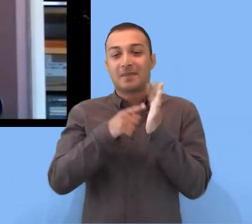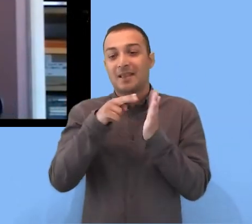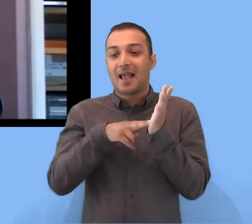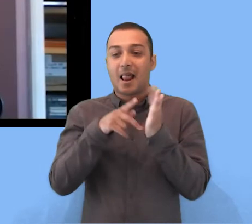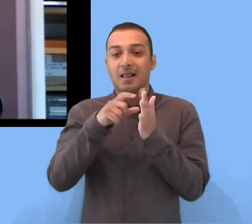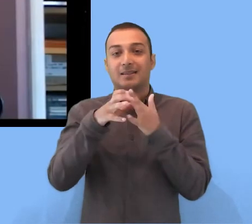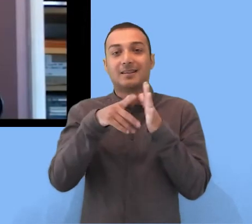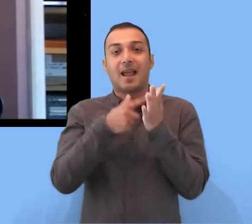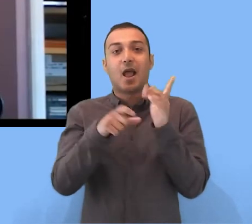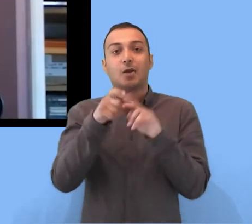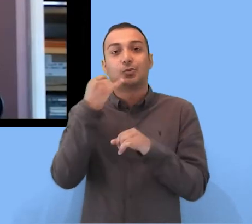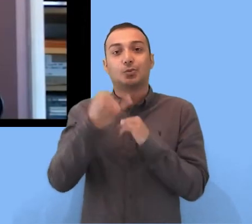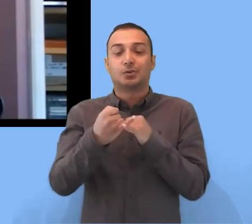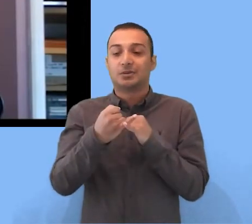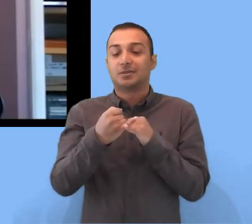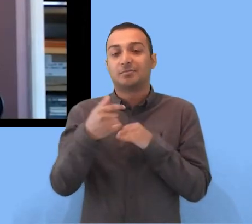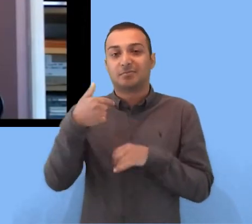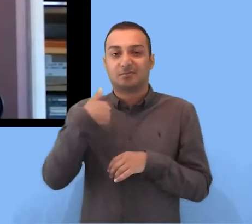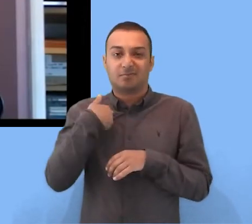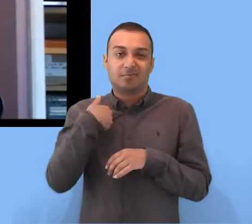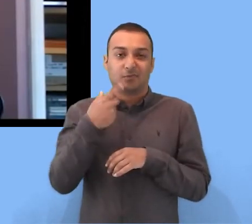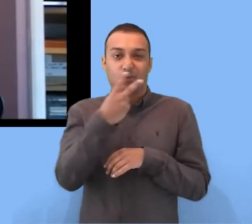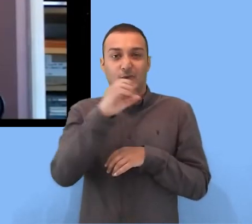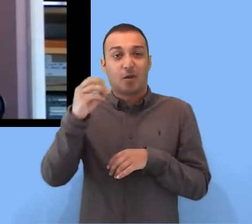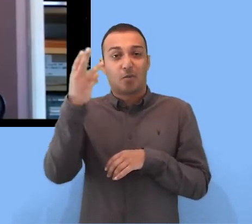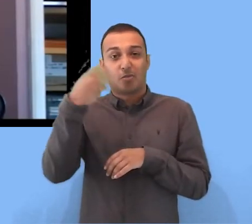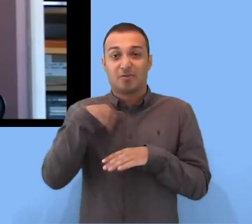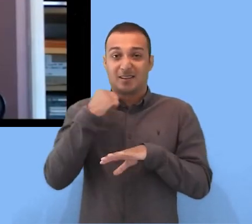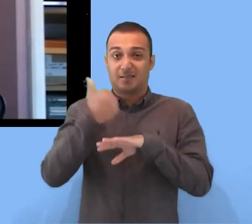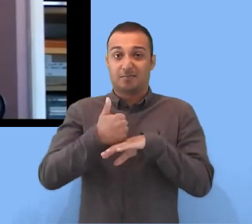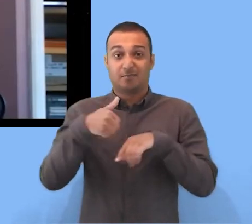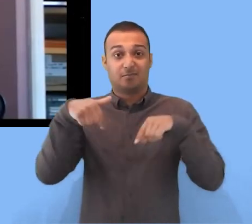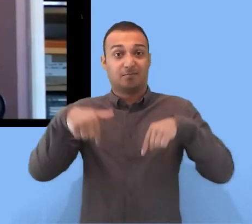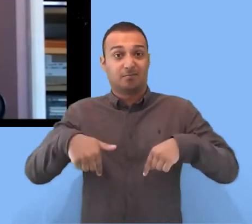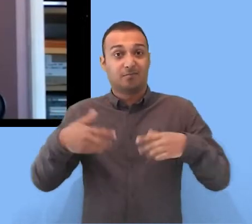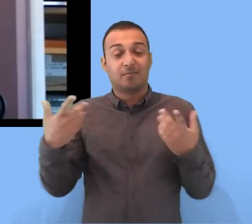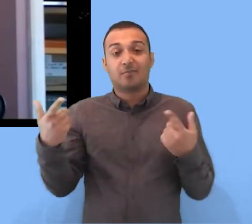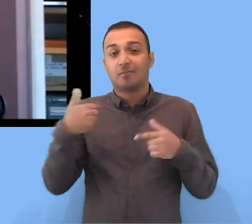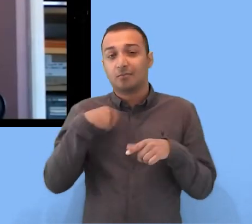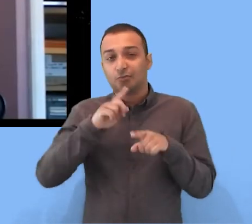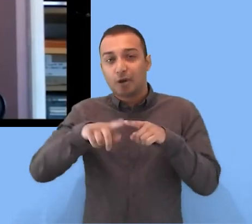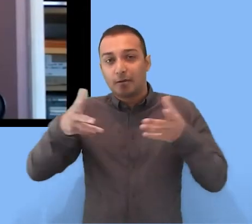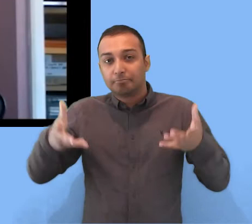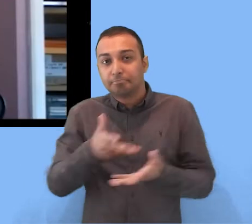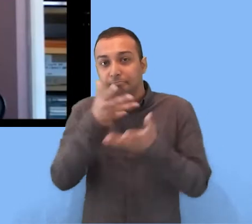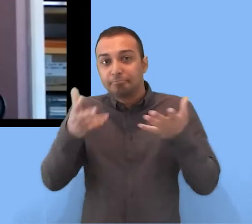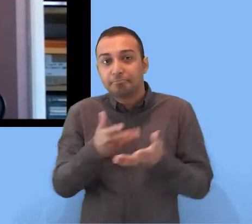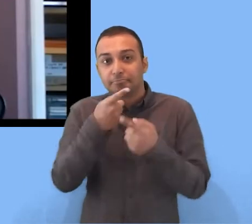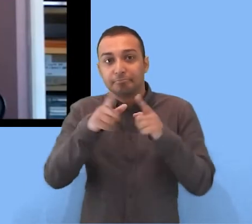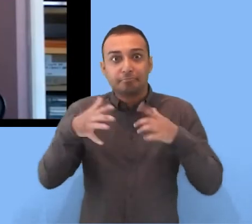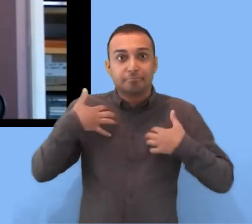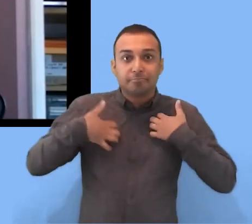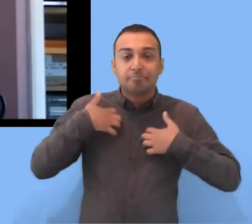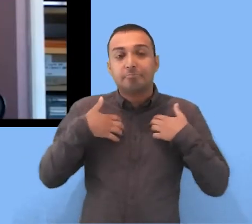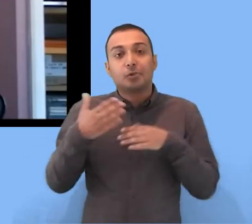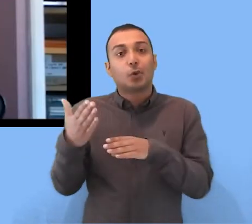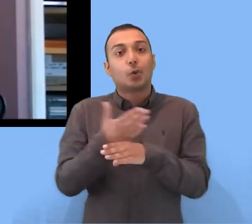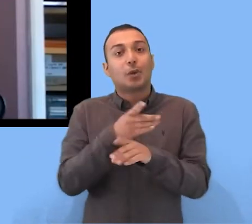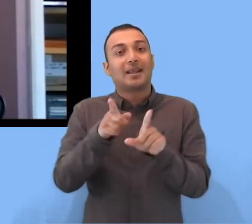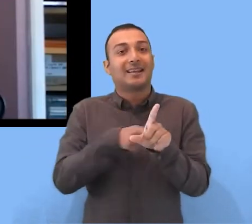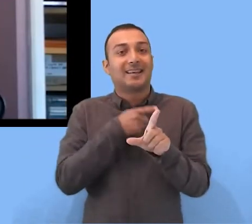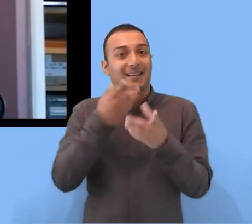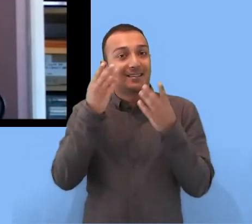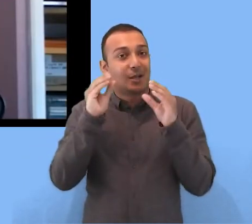community established in 2003 to support everyone with a professional interest in early years education. The theme of this